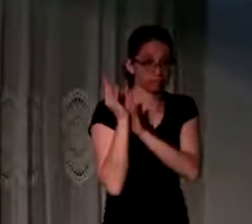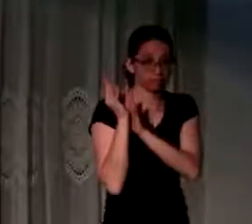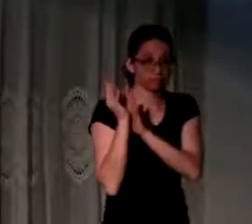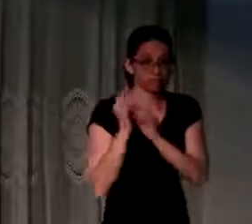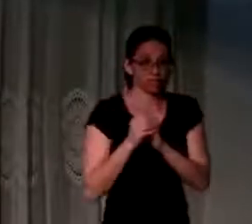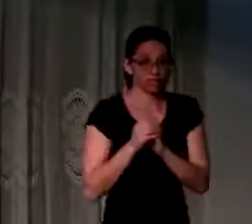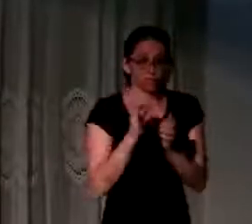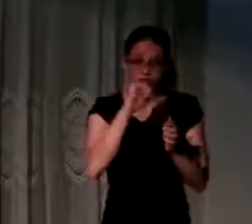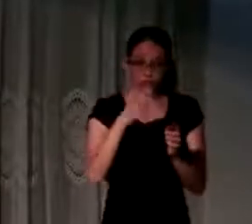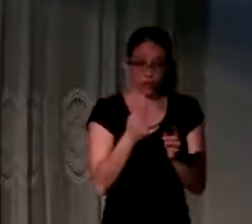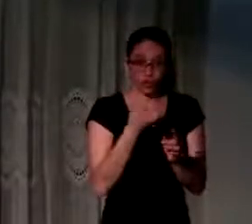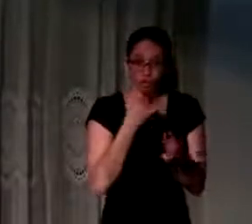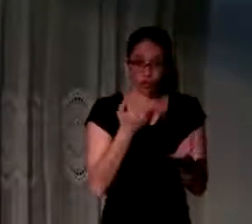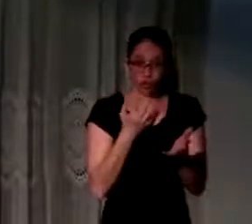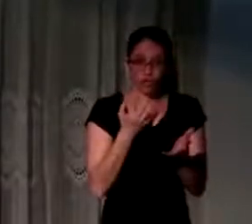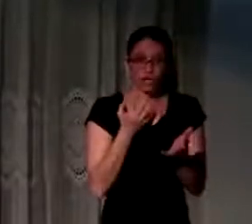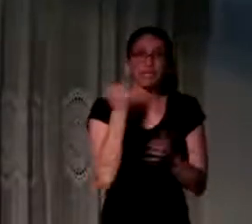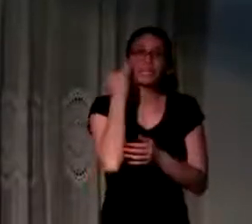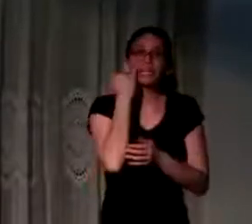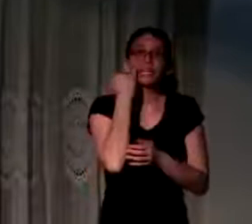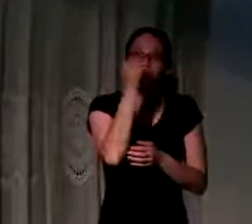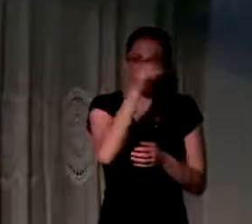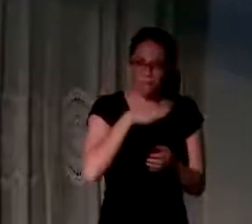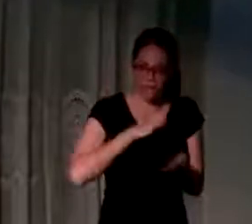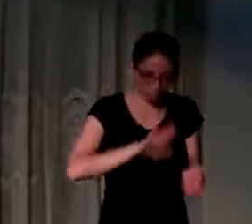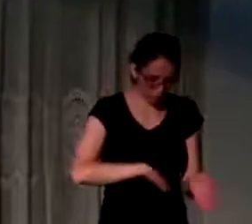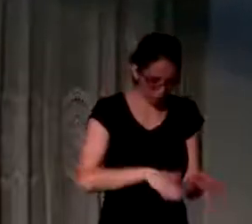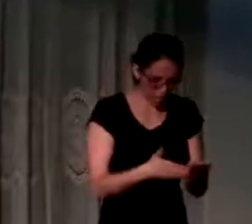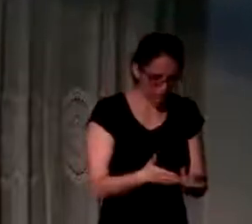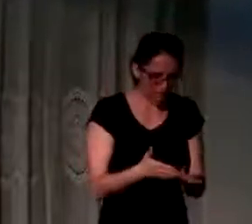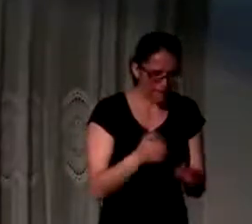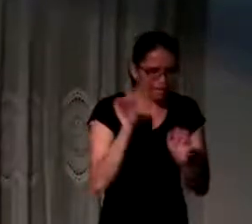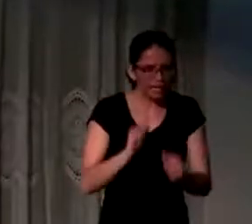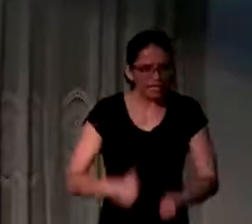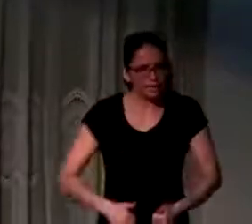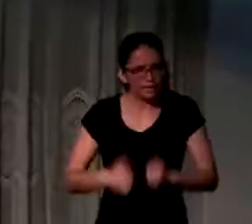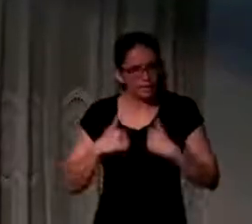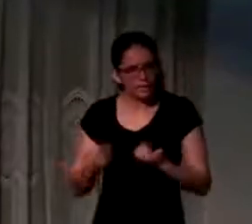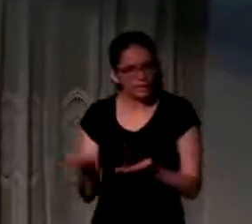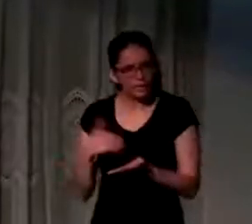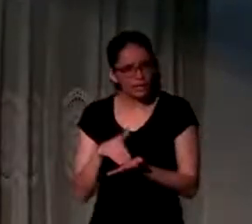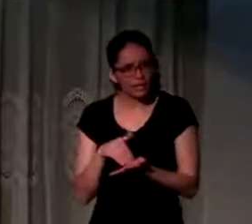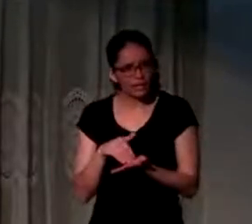he said, if a man dies, shall he live again?